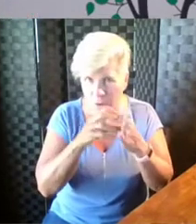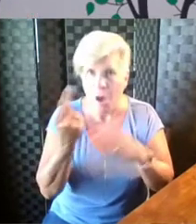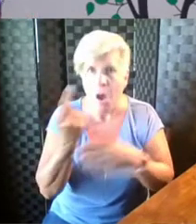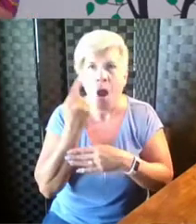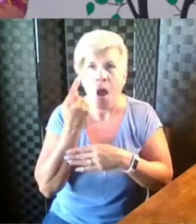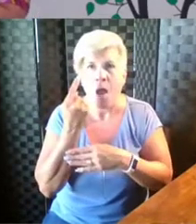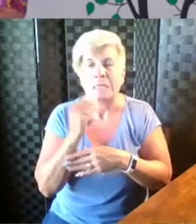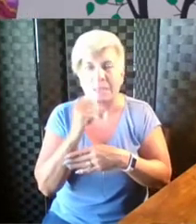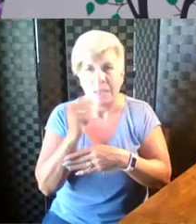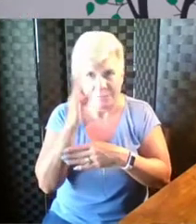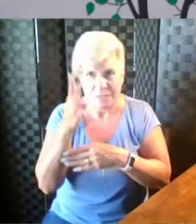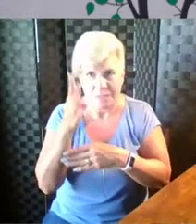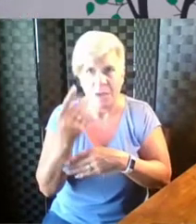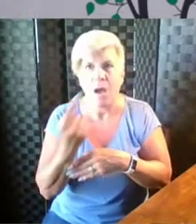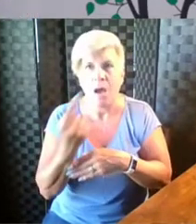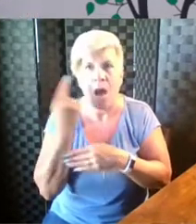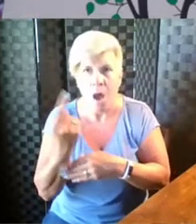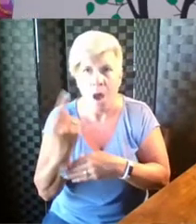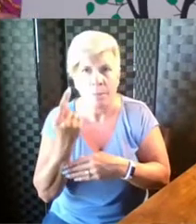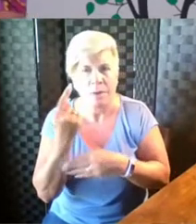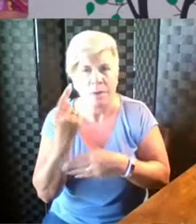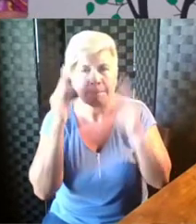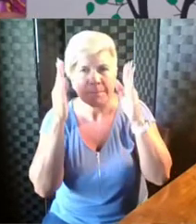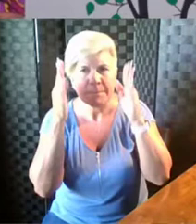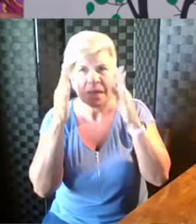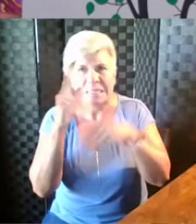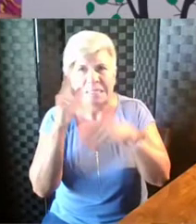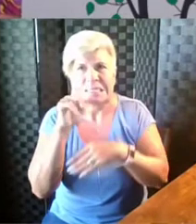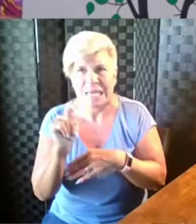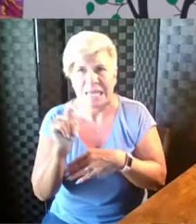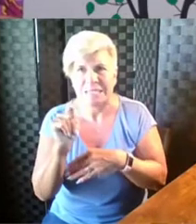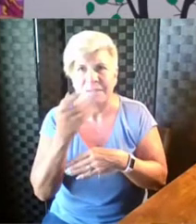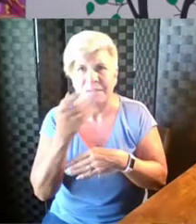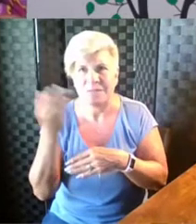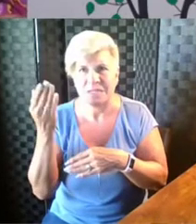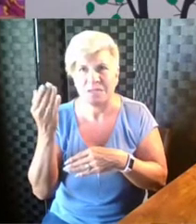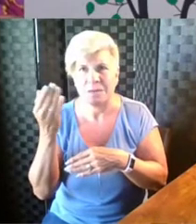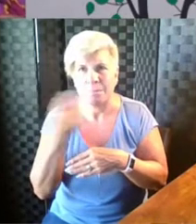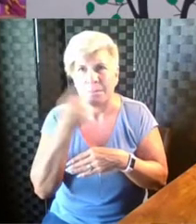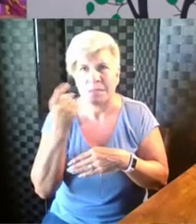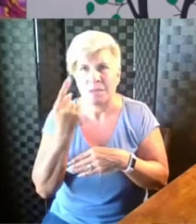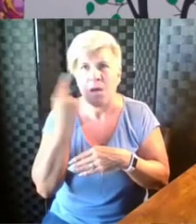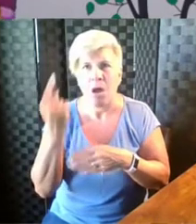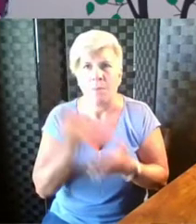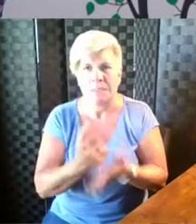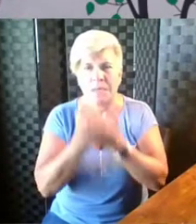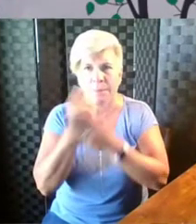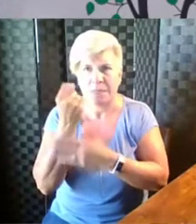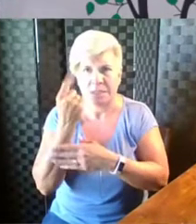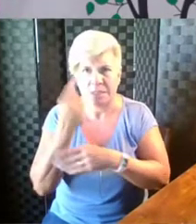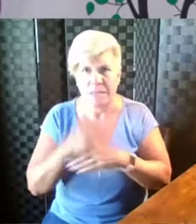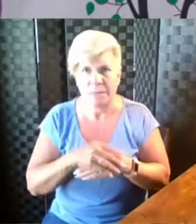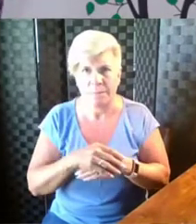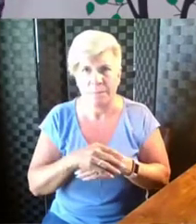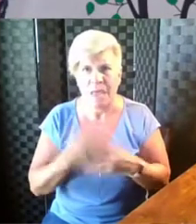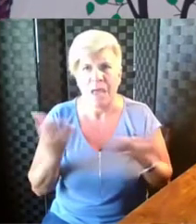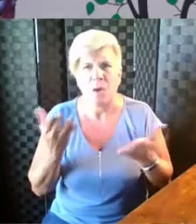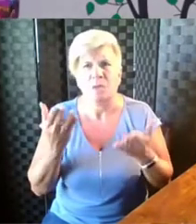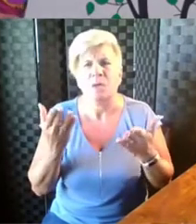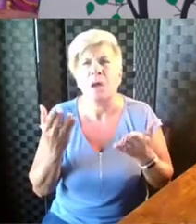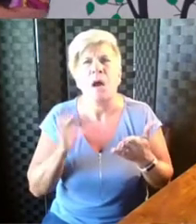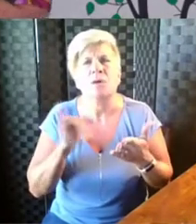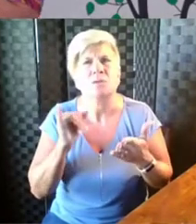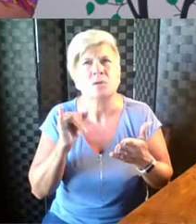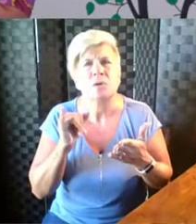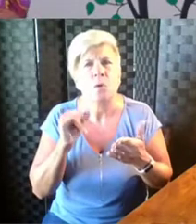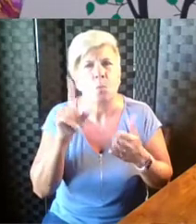always, nonfiction-wise, we're always going to want to pay attention to the text features because those are always going to help us understand. But we're also going